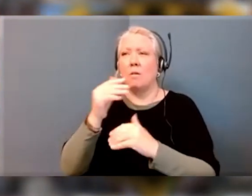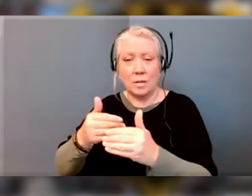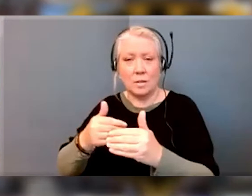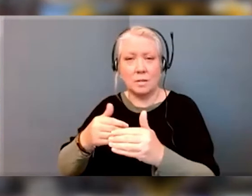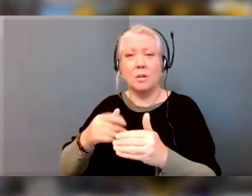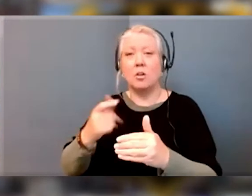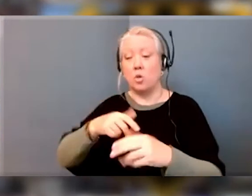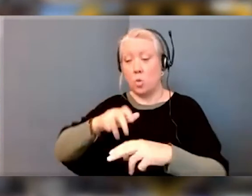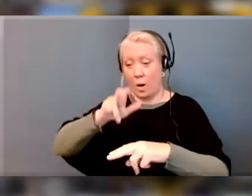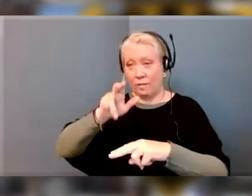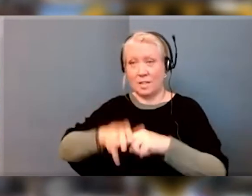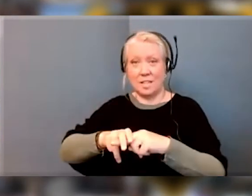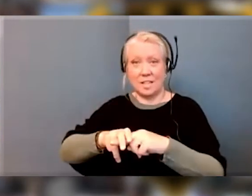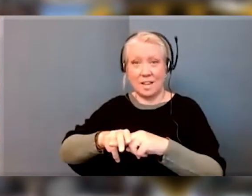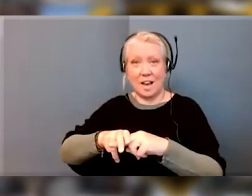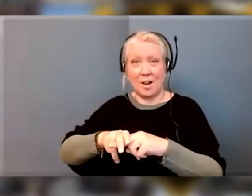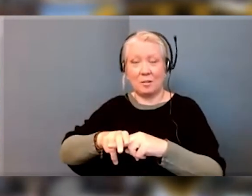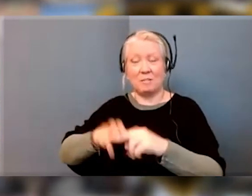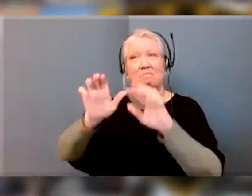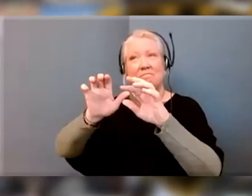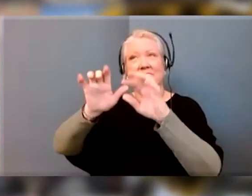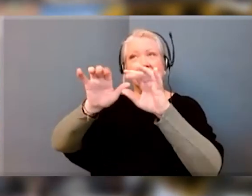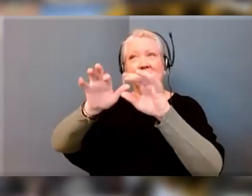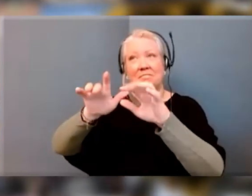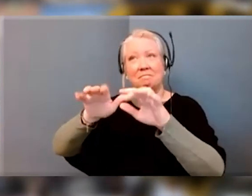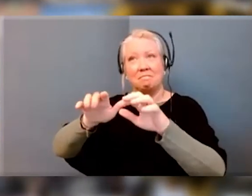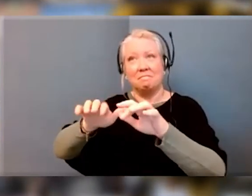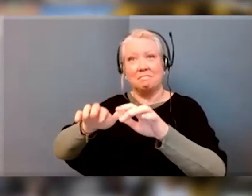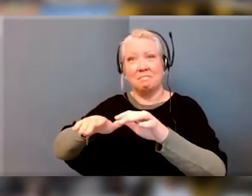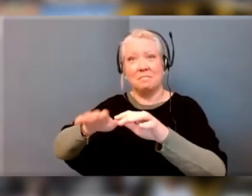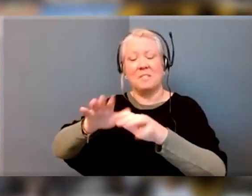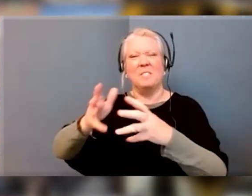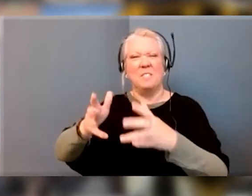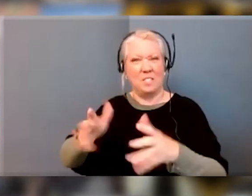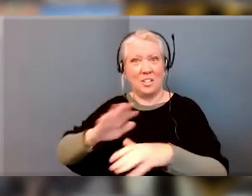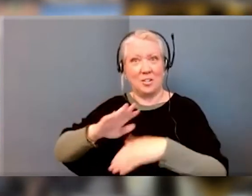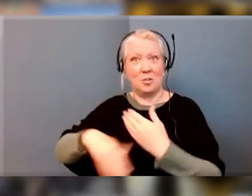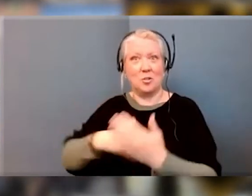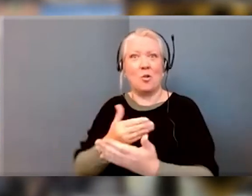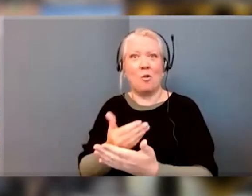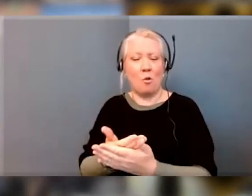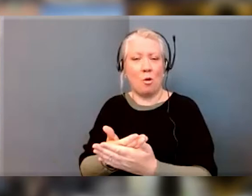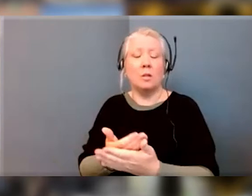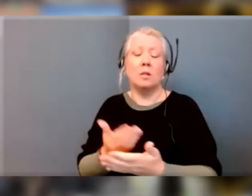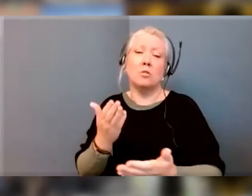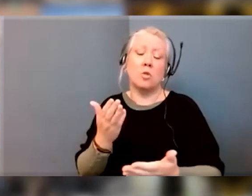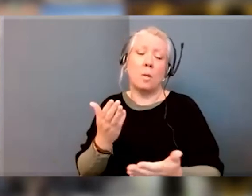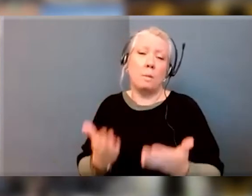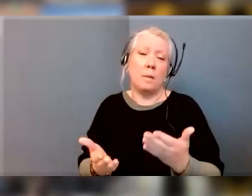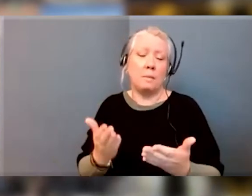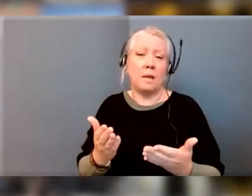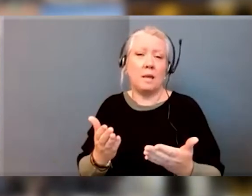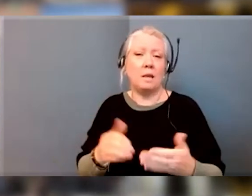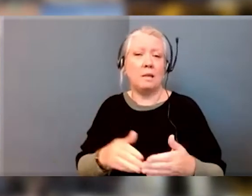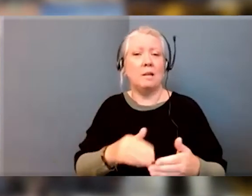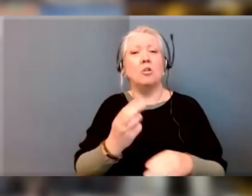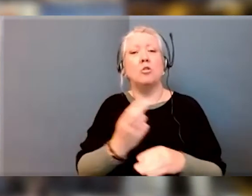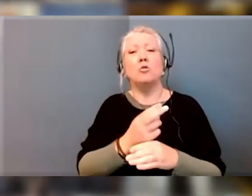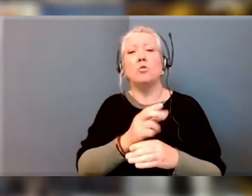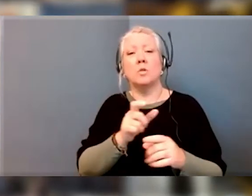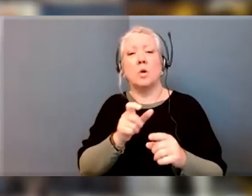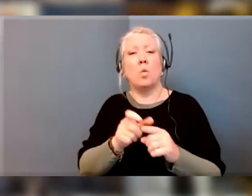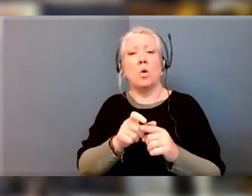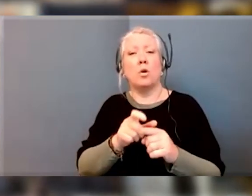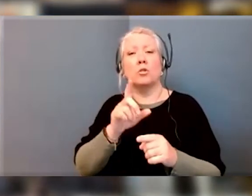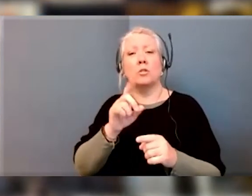sitting, potentially maybe writing up some of your responses on a Word document if it's